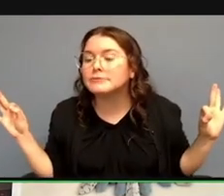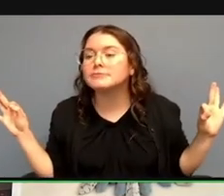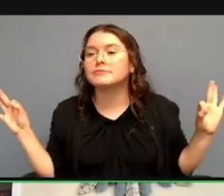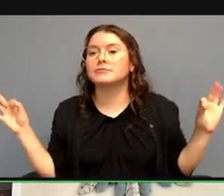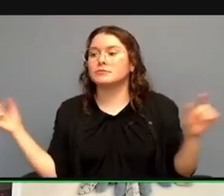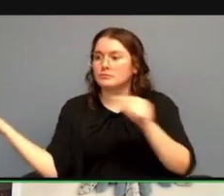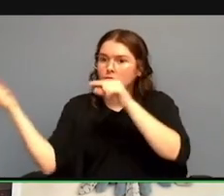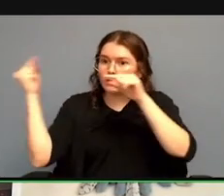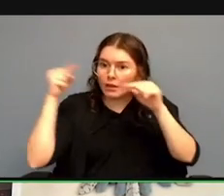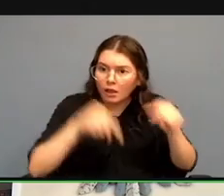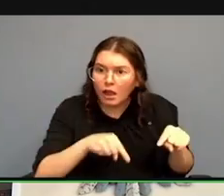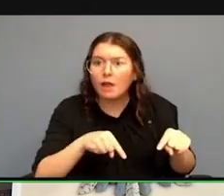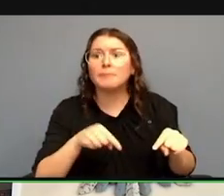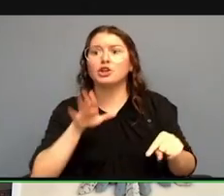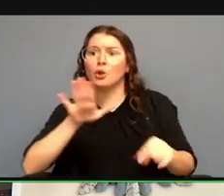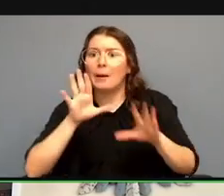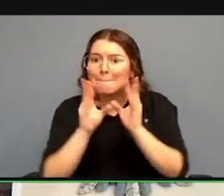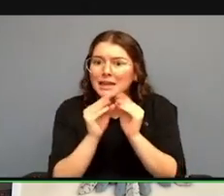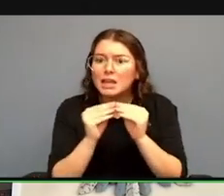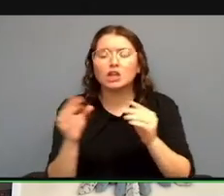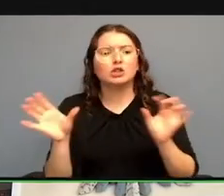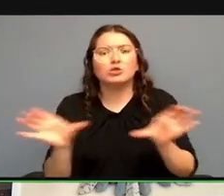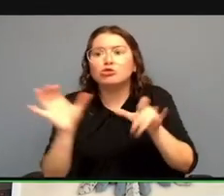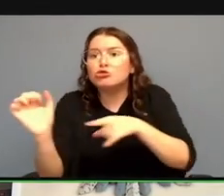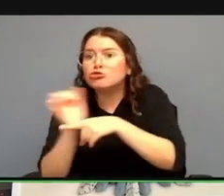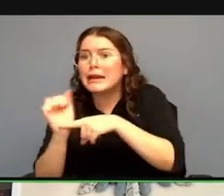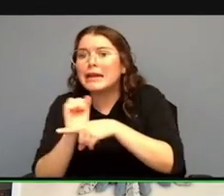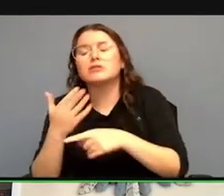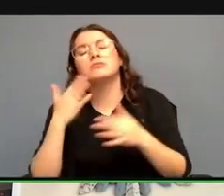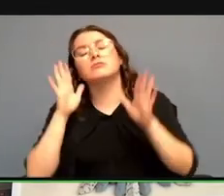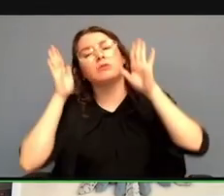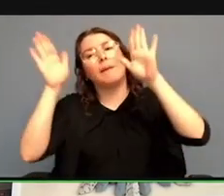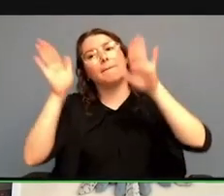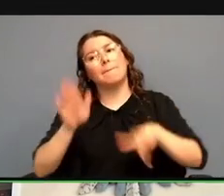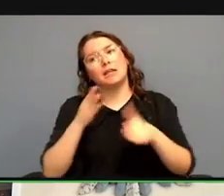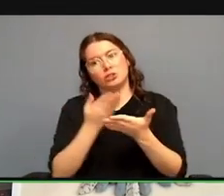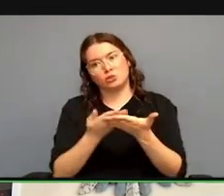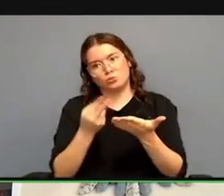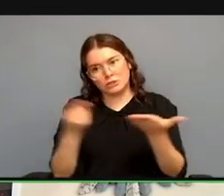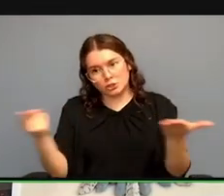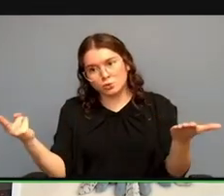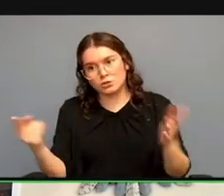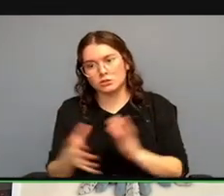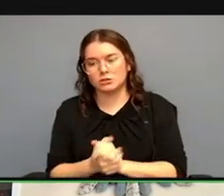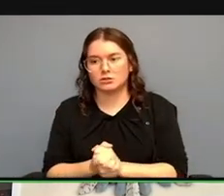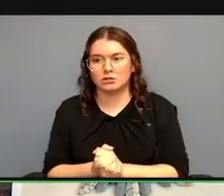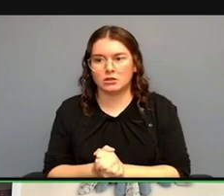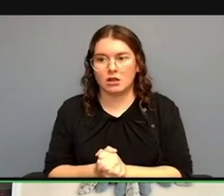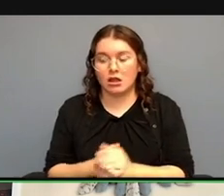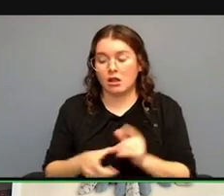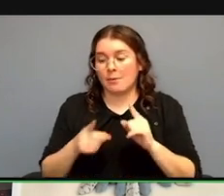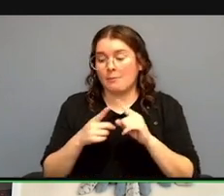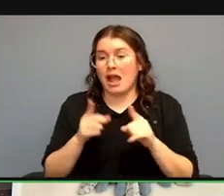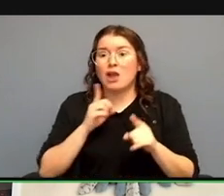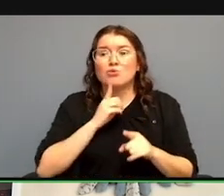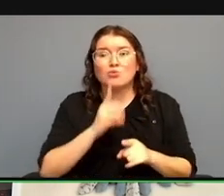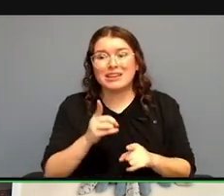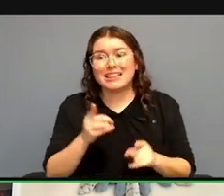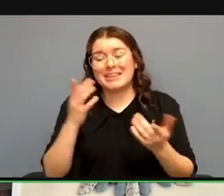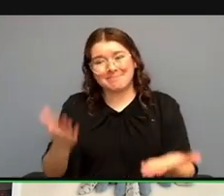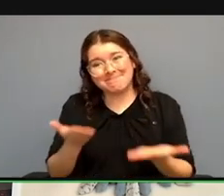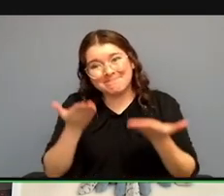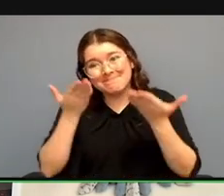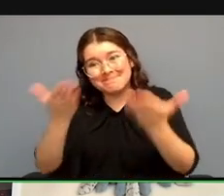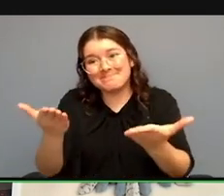do trainings. They're a wonderful resource. But I would highly